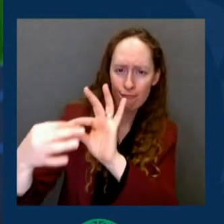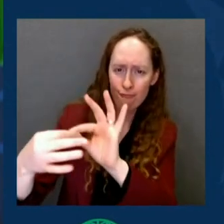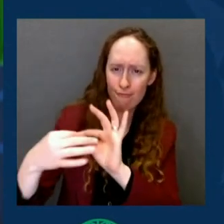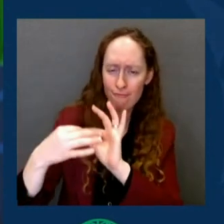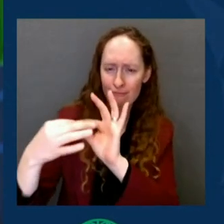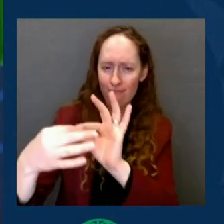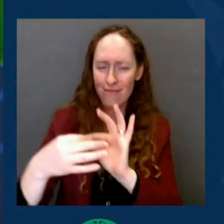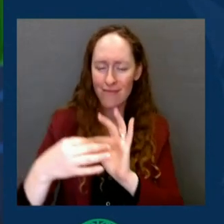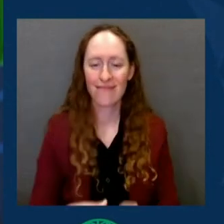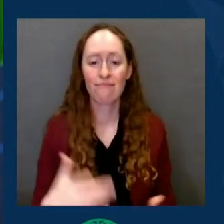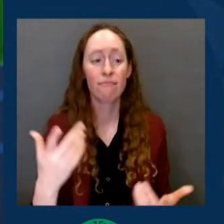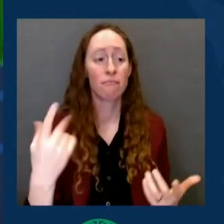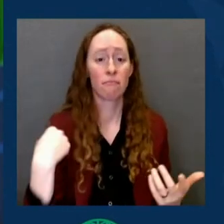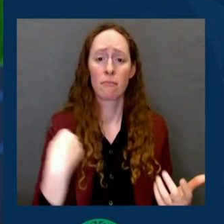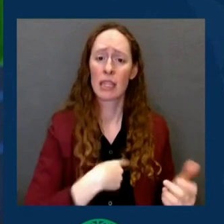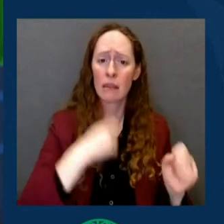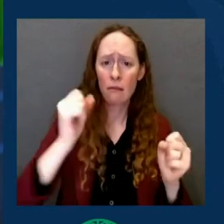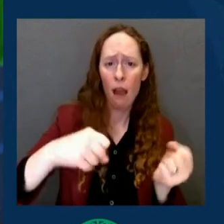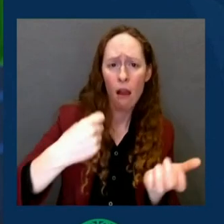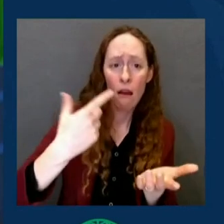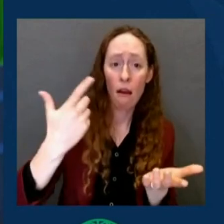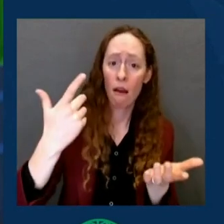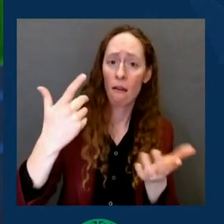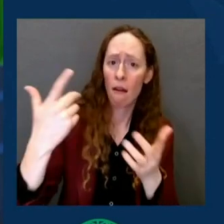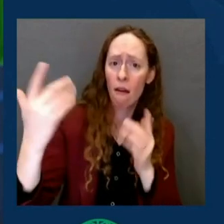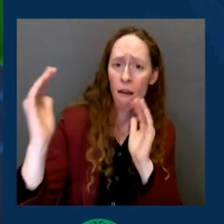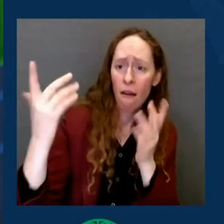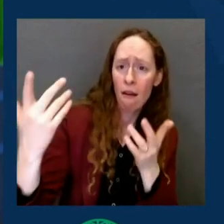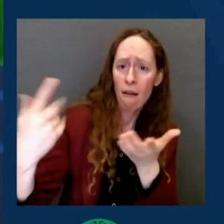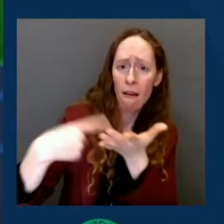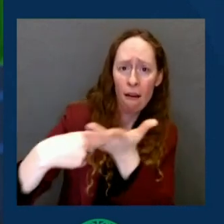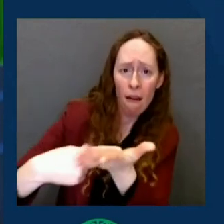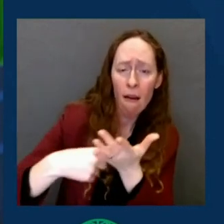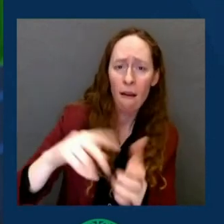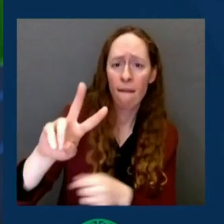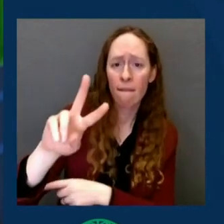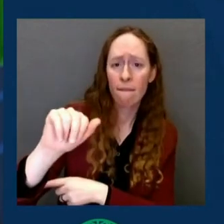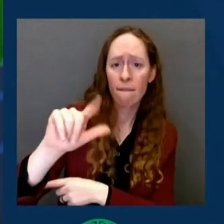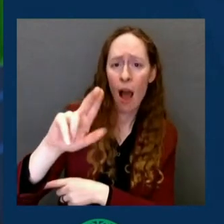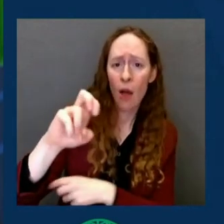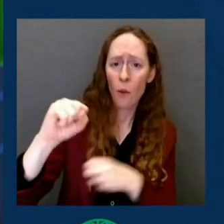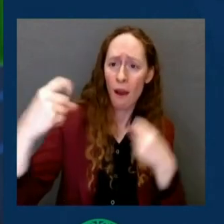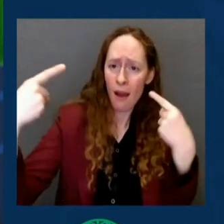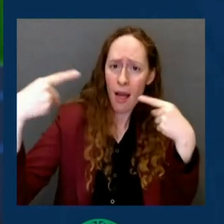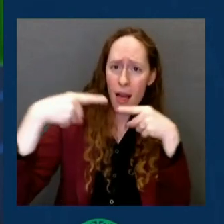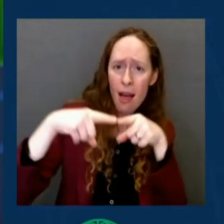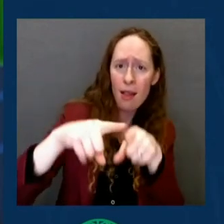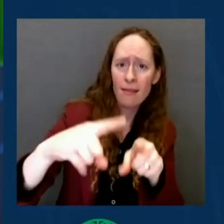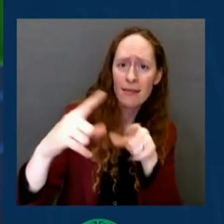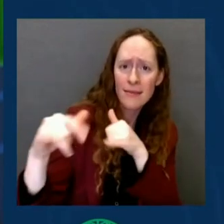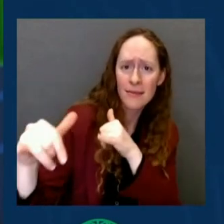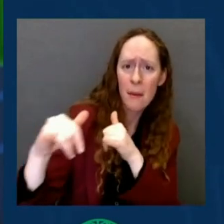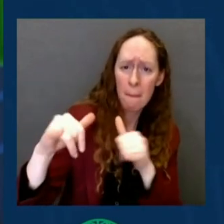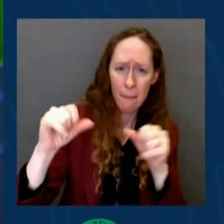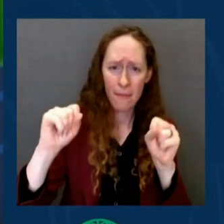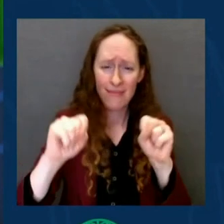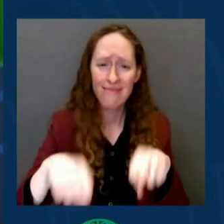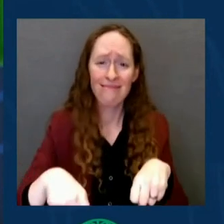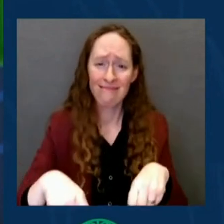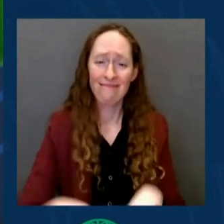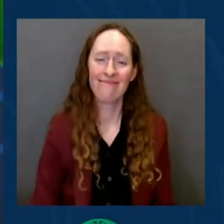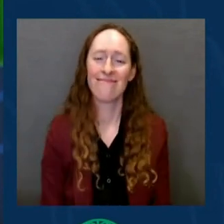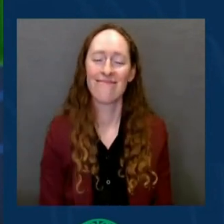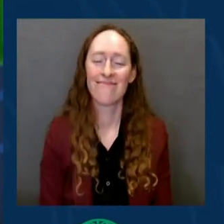basis, Mr. President, Africa, through my voice, wishes to share with you